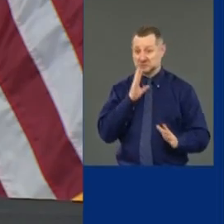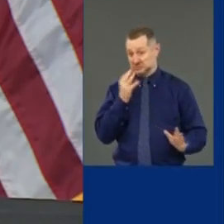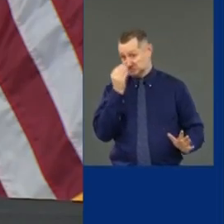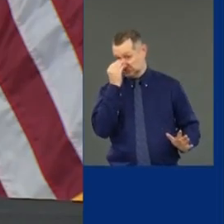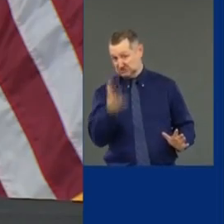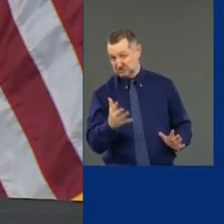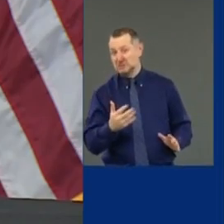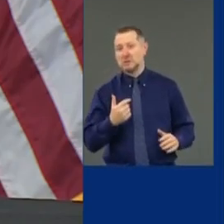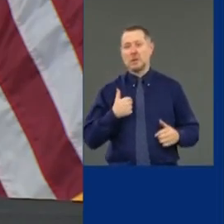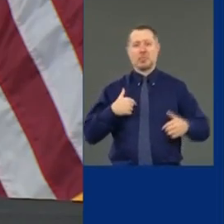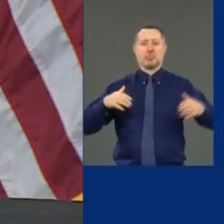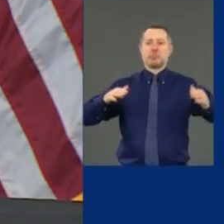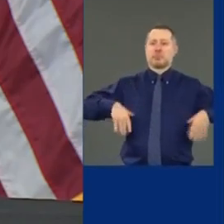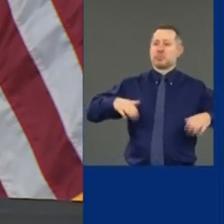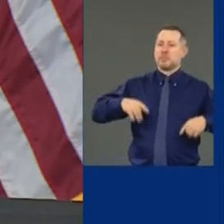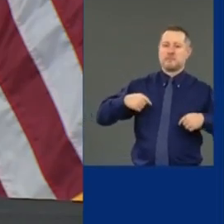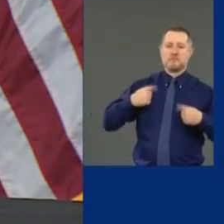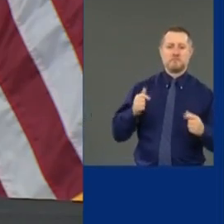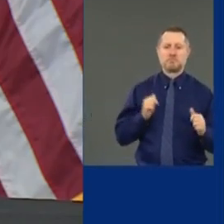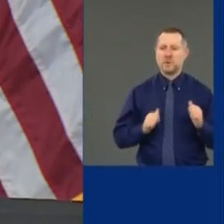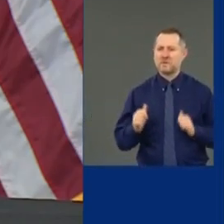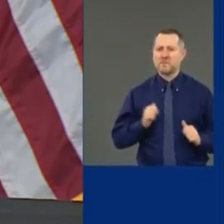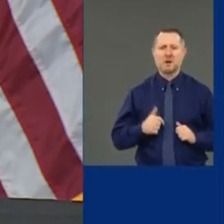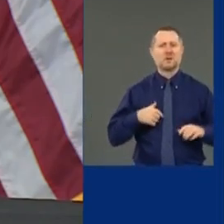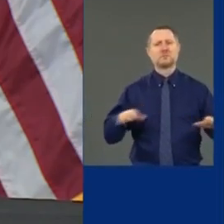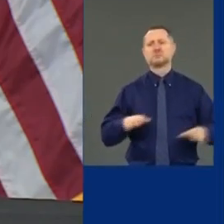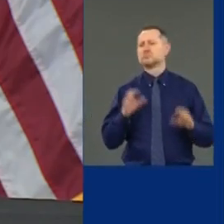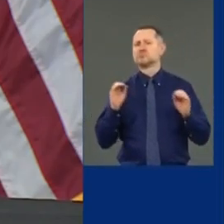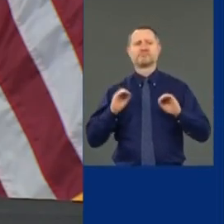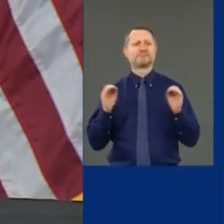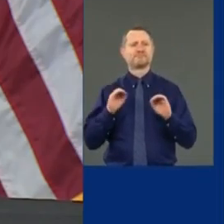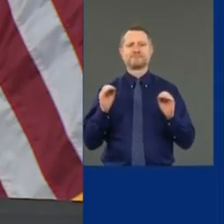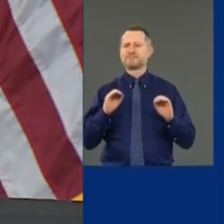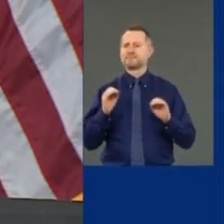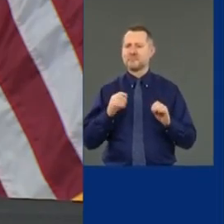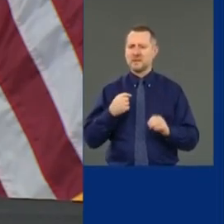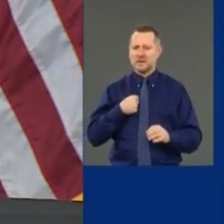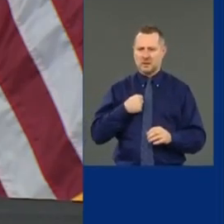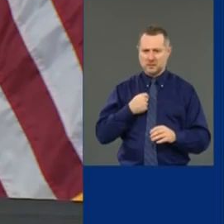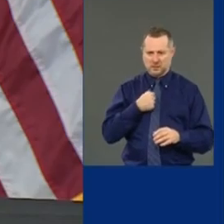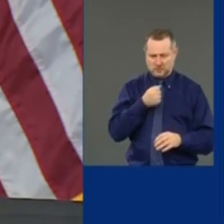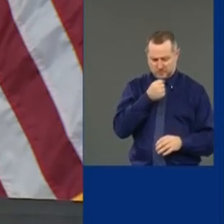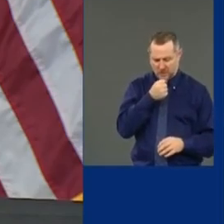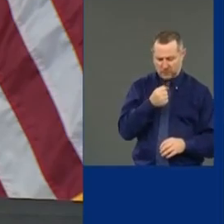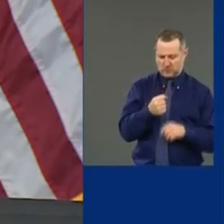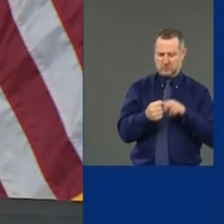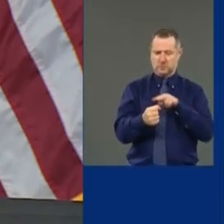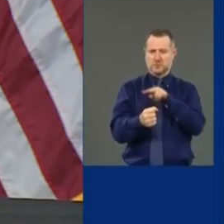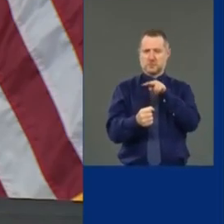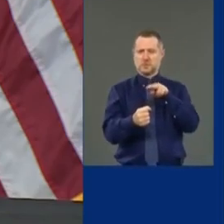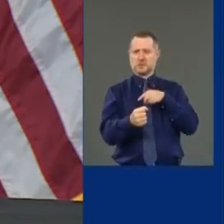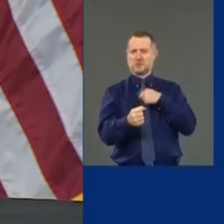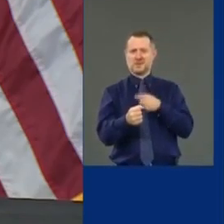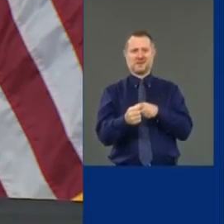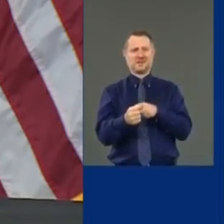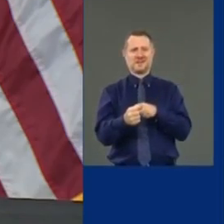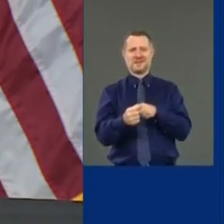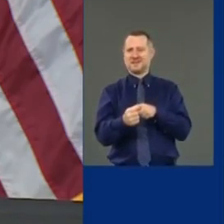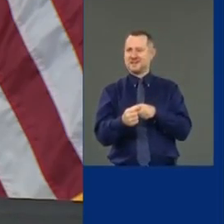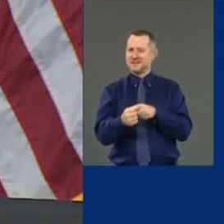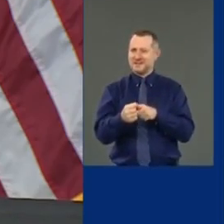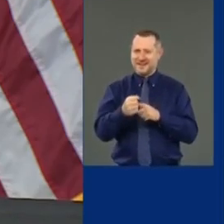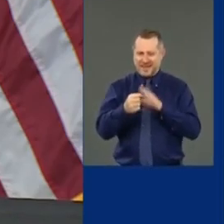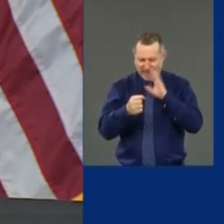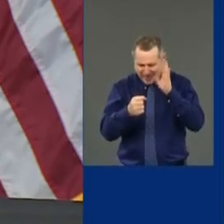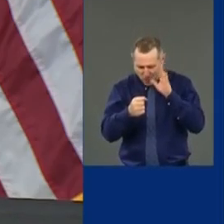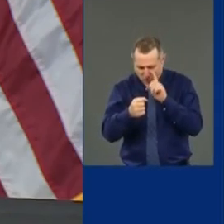able to perform or do any shows or anything. I'm looking at this microphone right here. I'm like, wow. Can I just say hi, microphone?